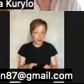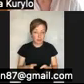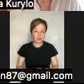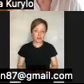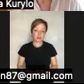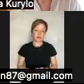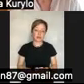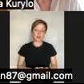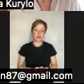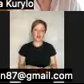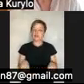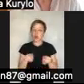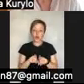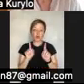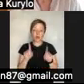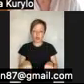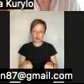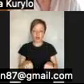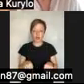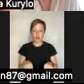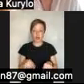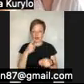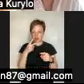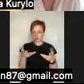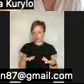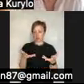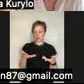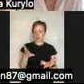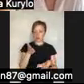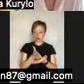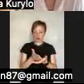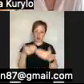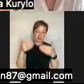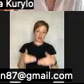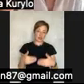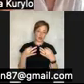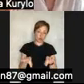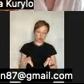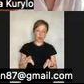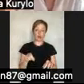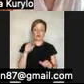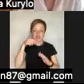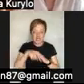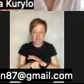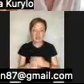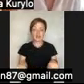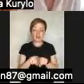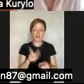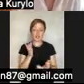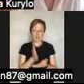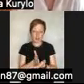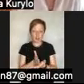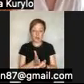that means accessibility but again when you enter the hallway there is another staircase to access the elevator